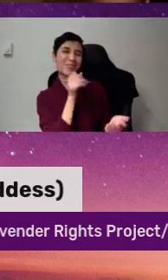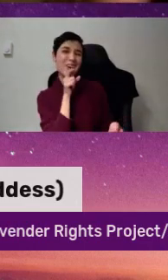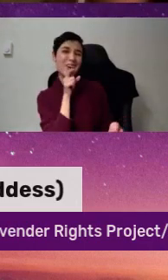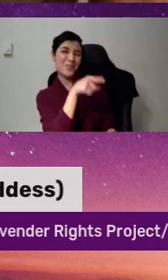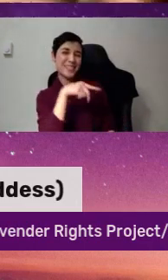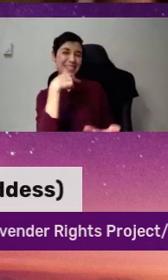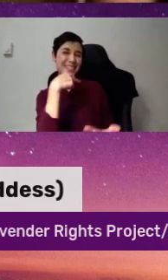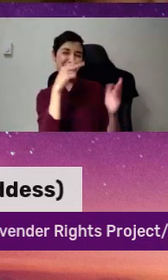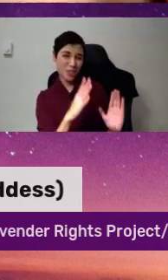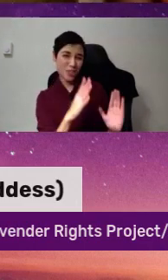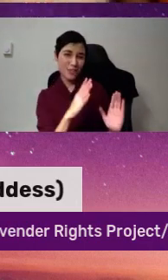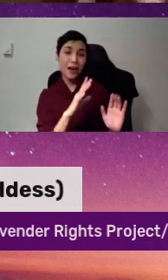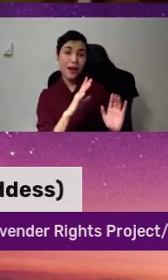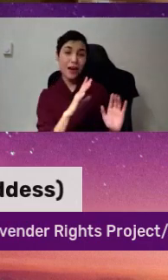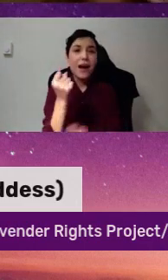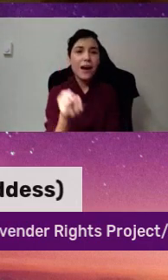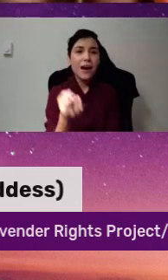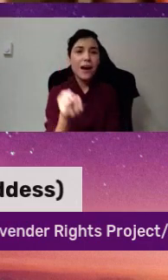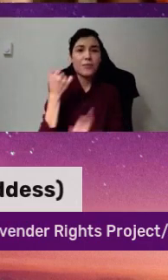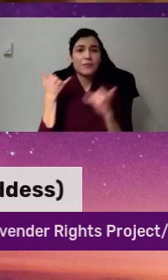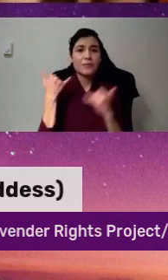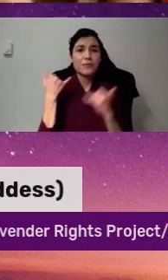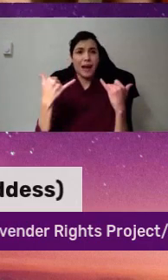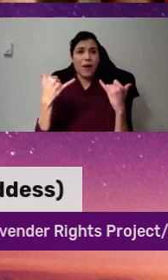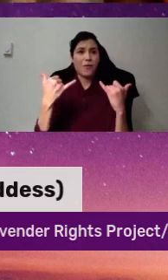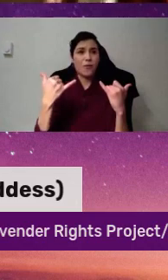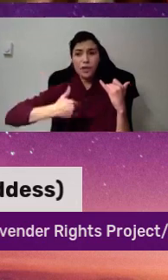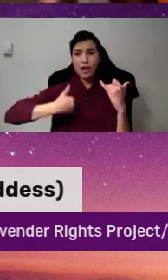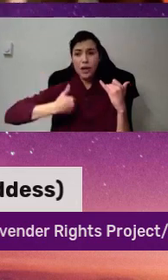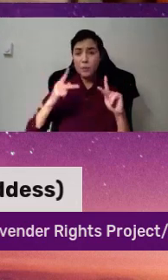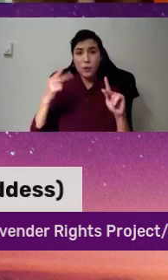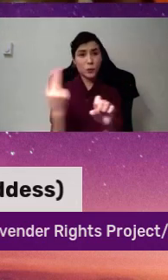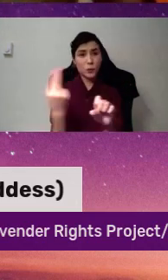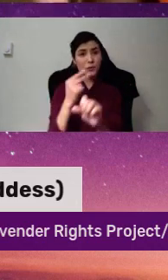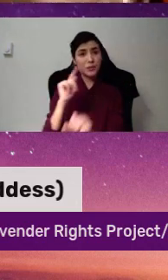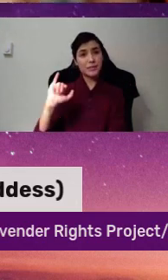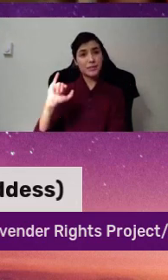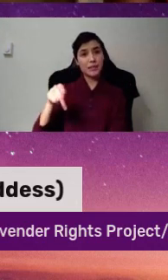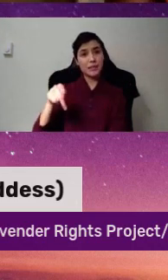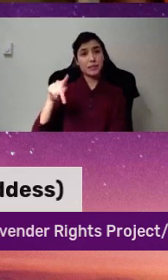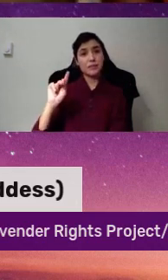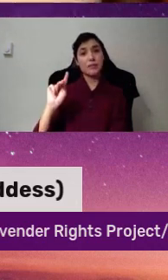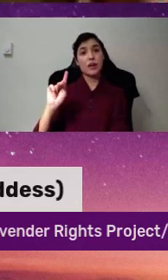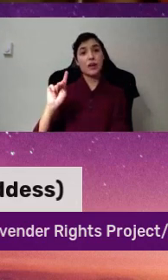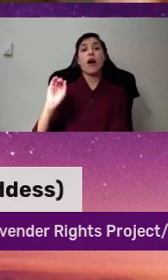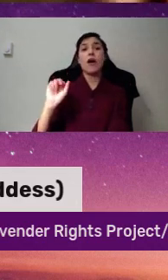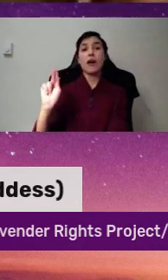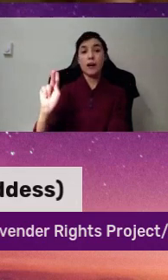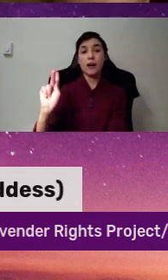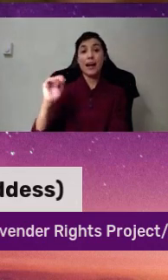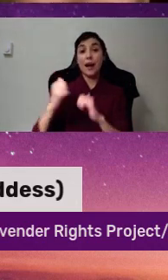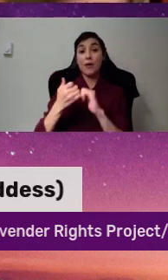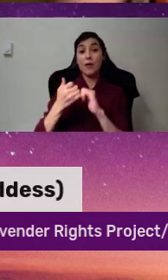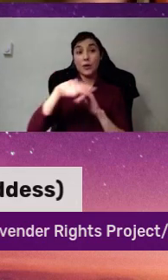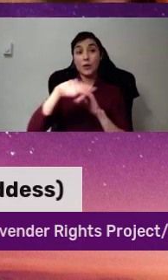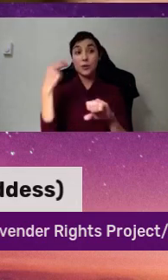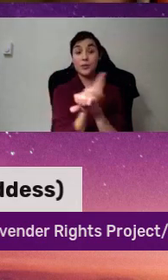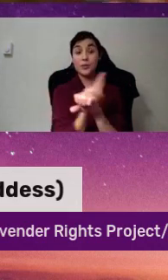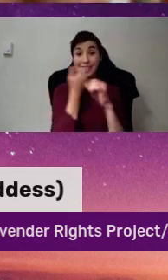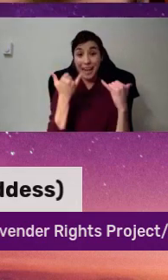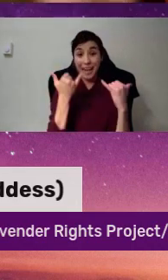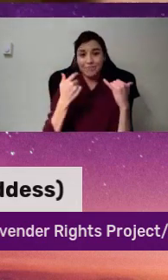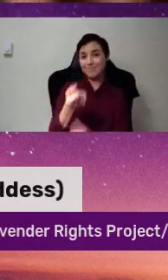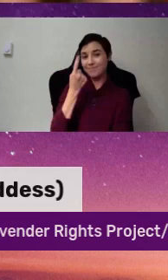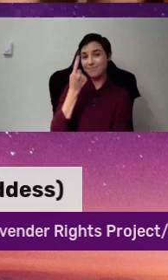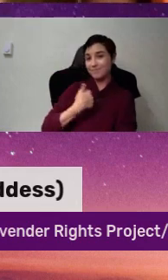using TikTok better than I could ever, even I'm 28, okay? And the way they are just surpassing